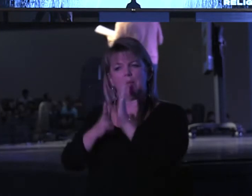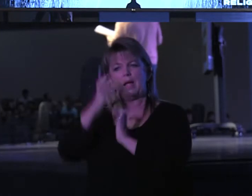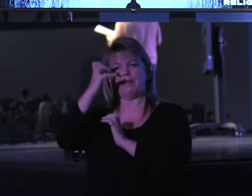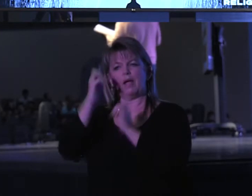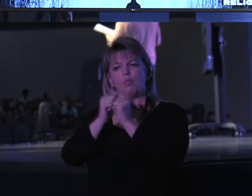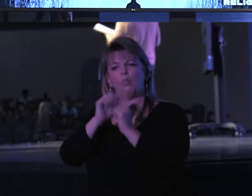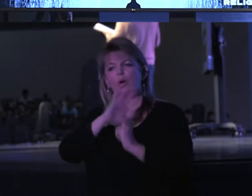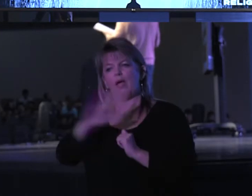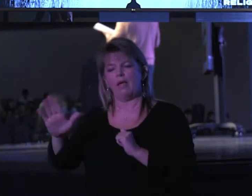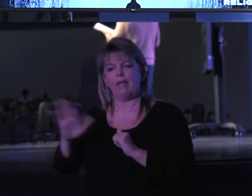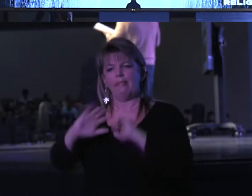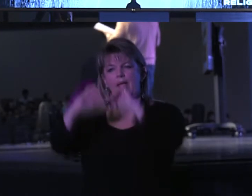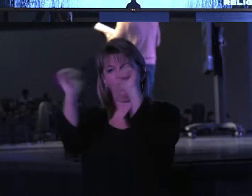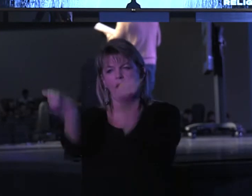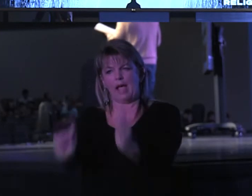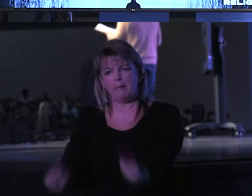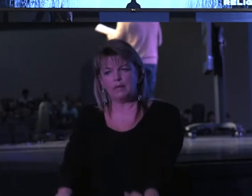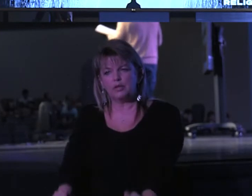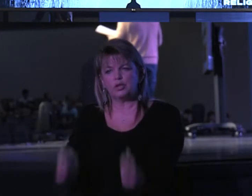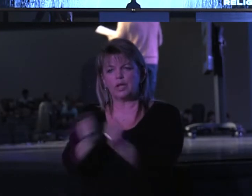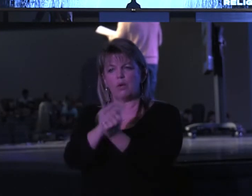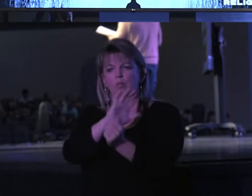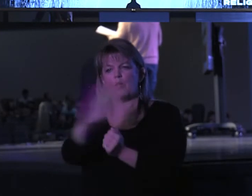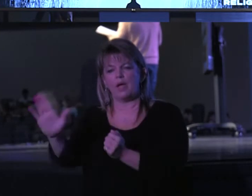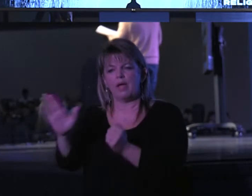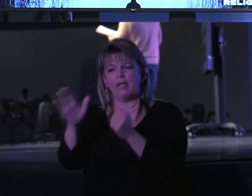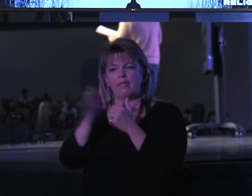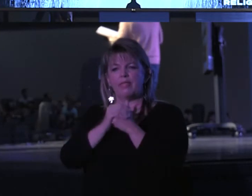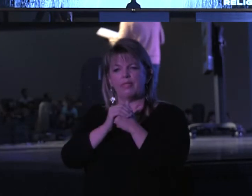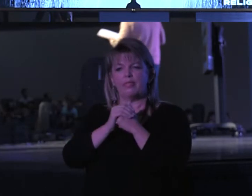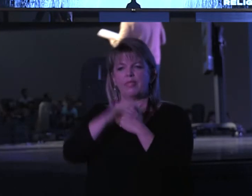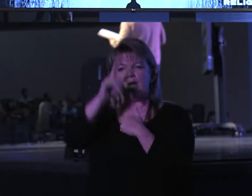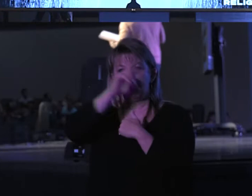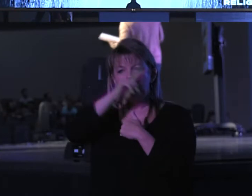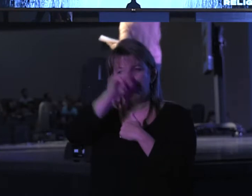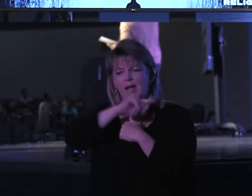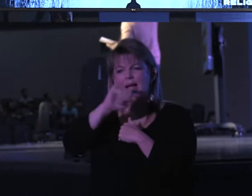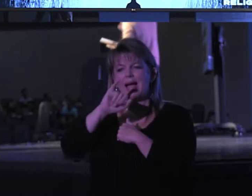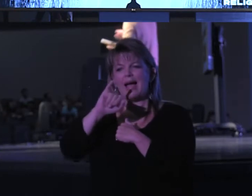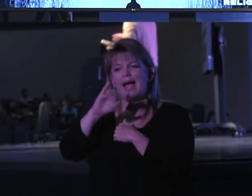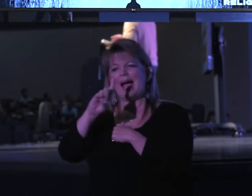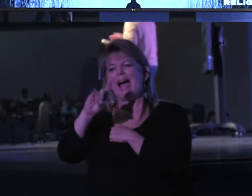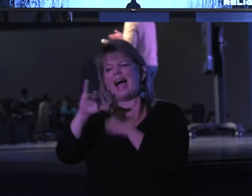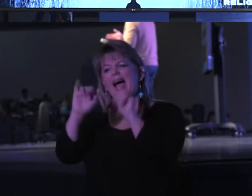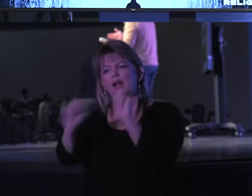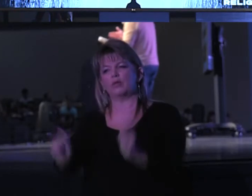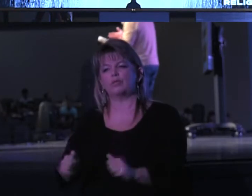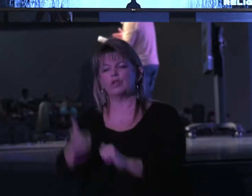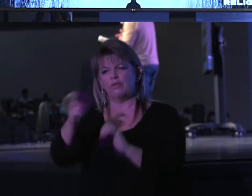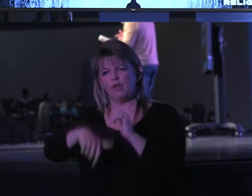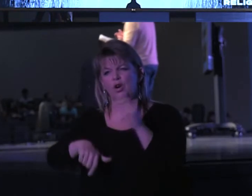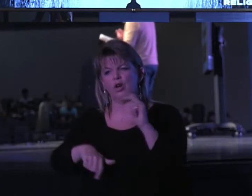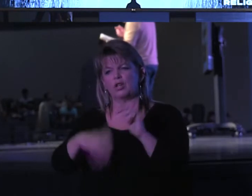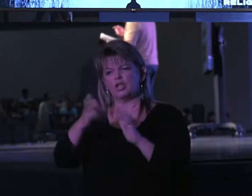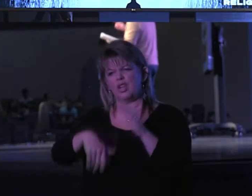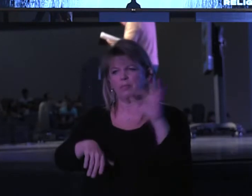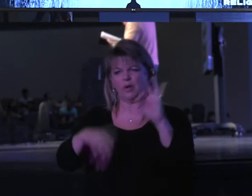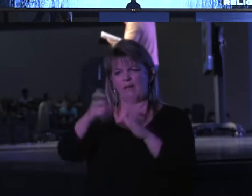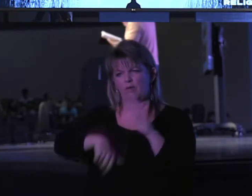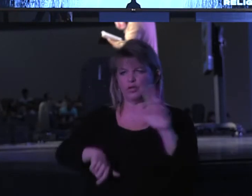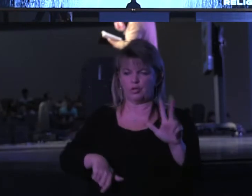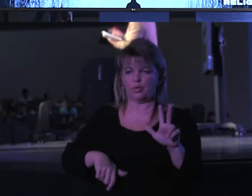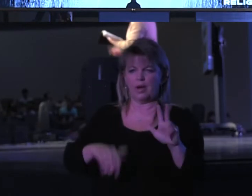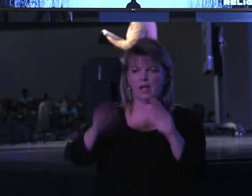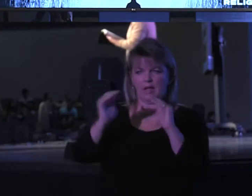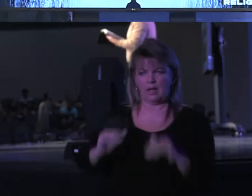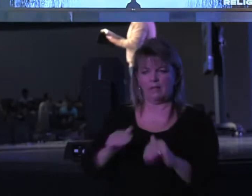their carved images and with their foreign idols. Look at verse 3 of chapter 9, just a few lines down again.